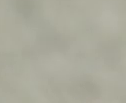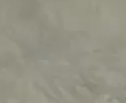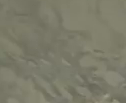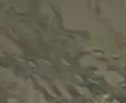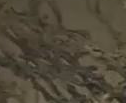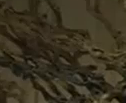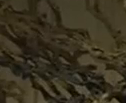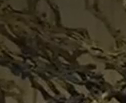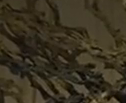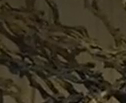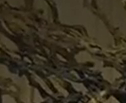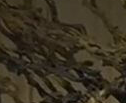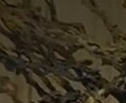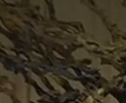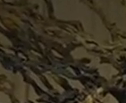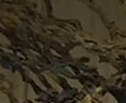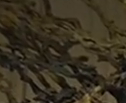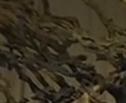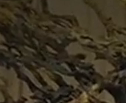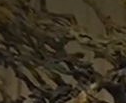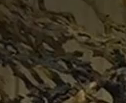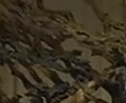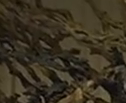and the autonomy of those who work in the media,